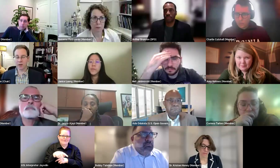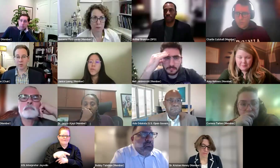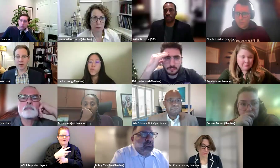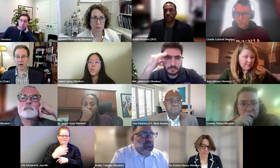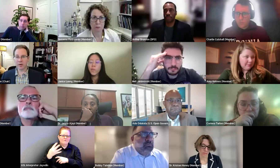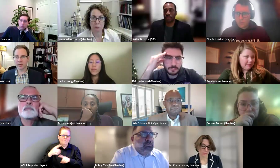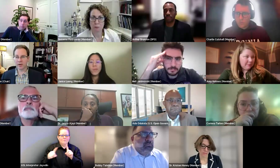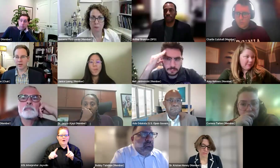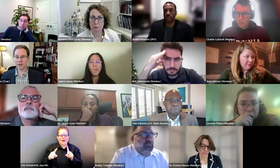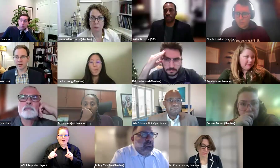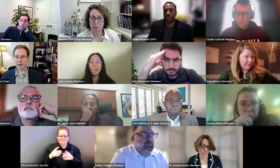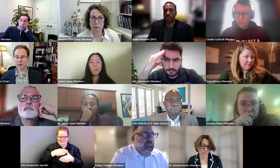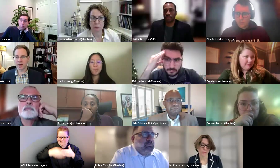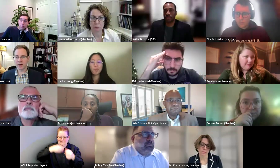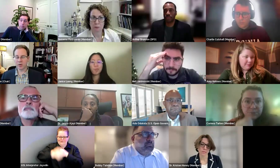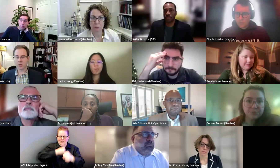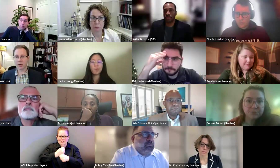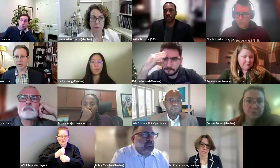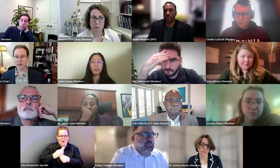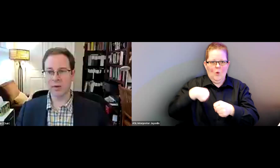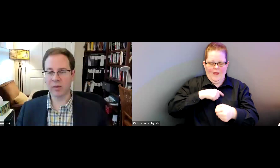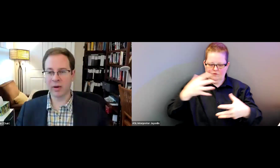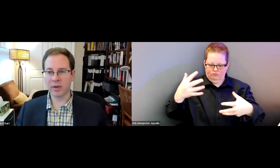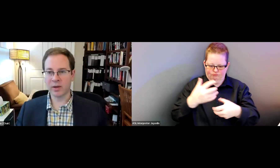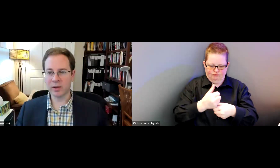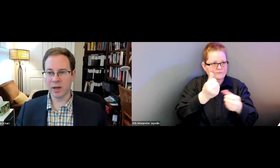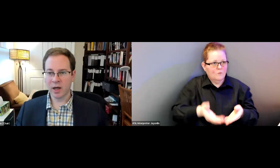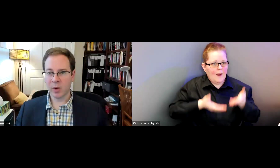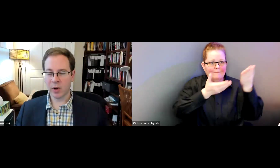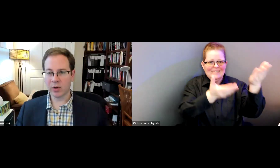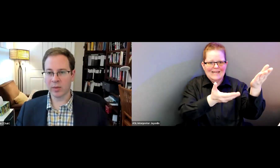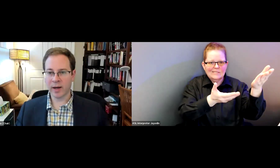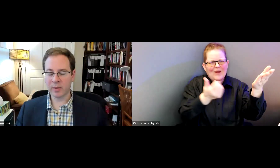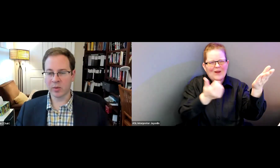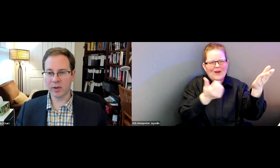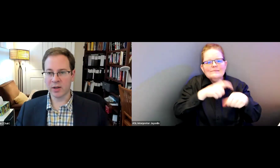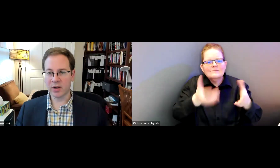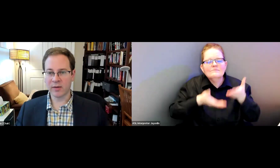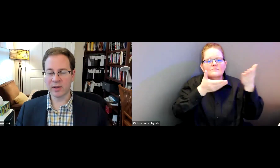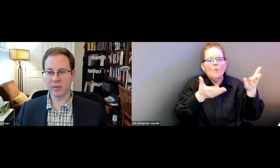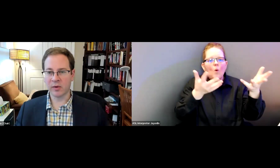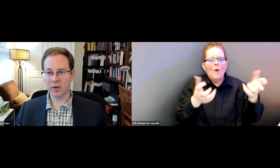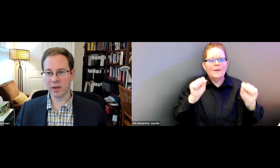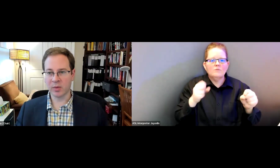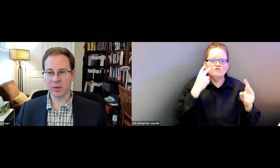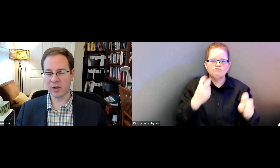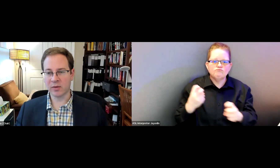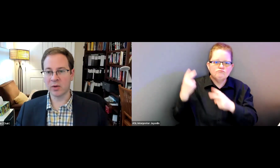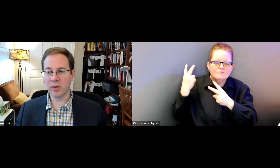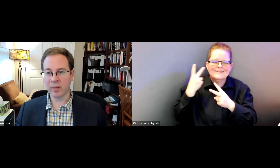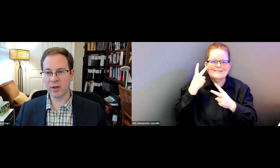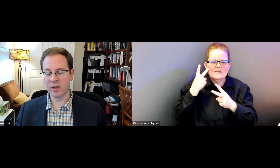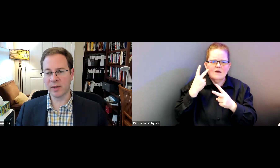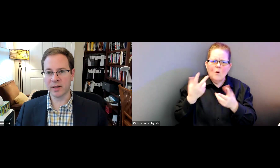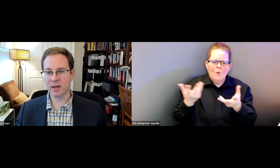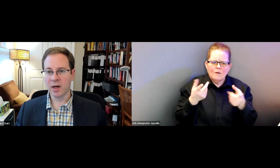in a year when we make our recommendations, or whatever time we make our recommendations, we want to look back at implementation, having someone focus on implementation of those